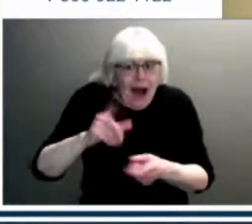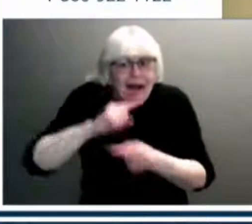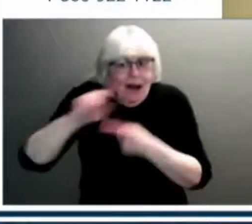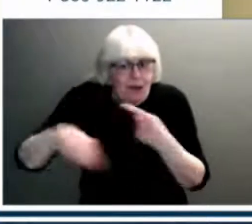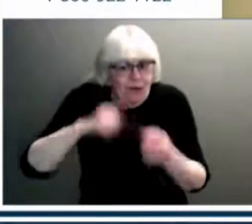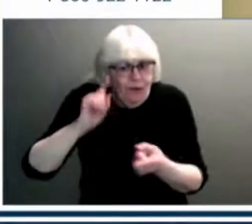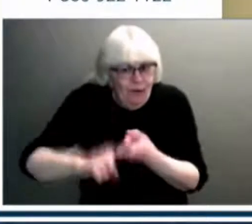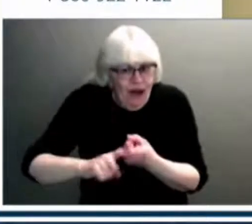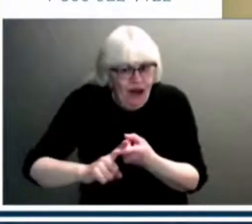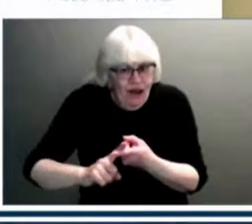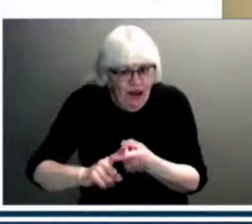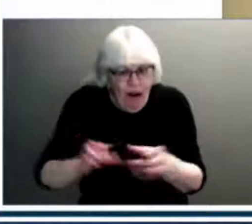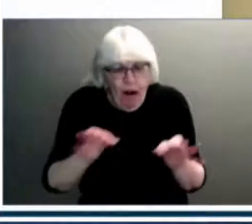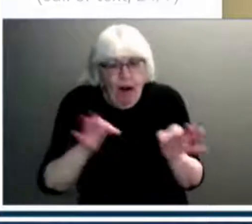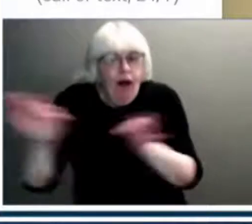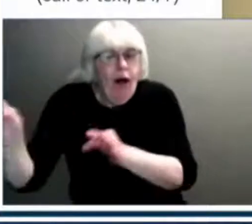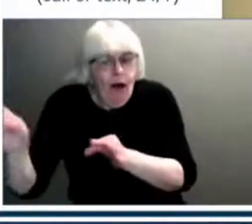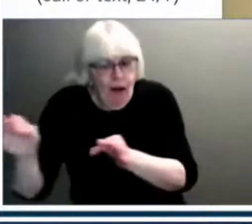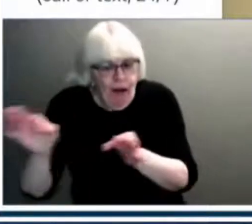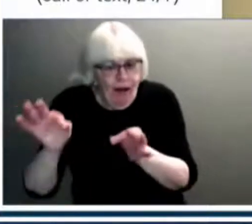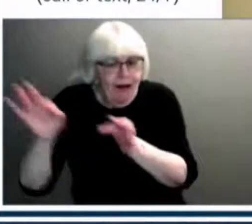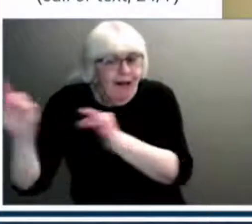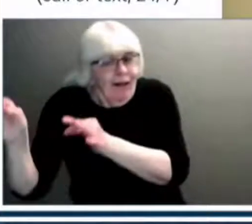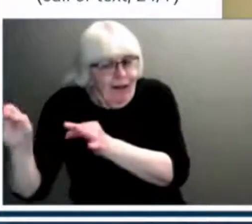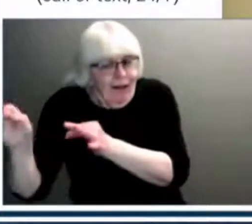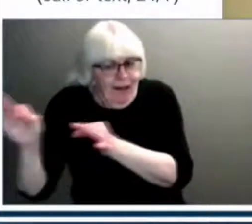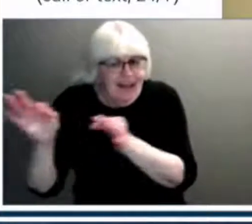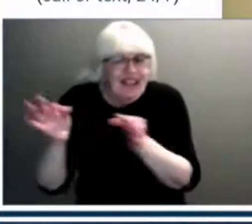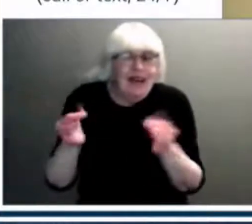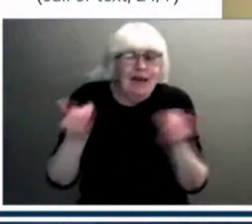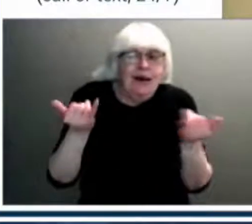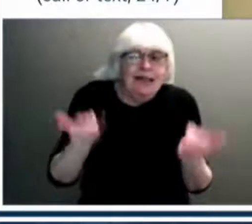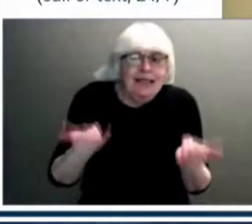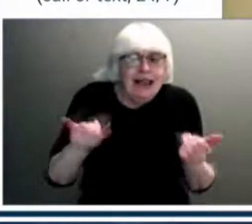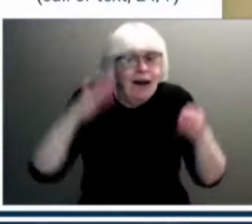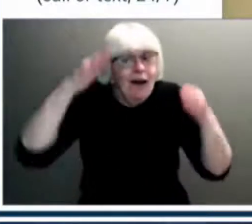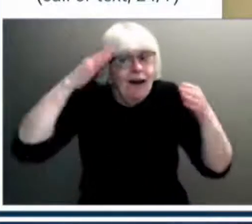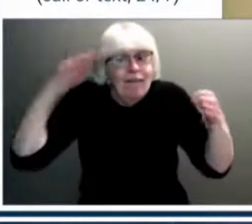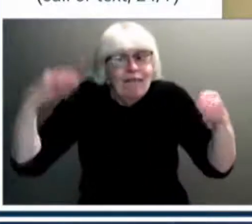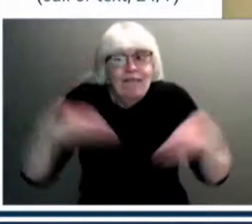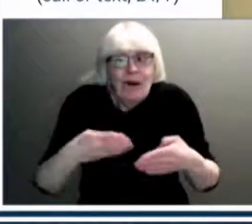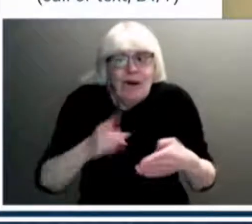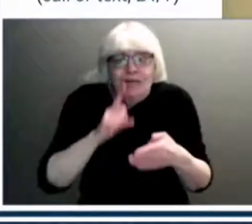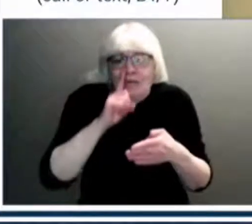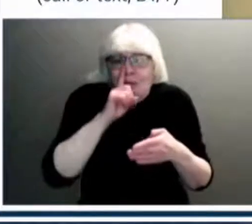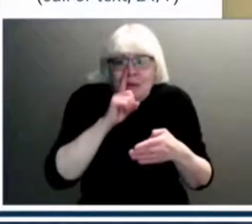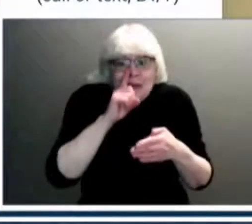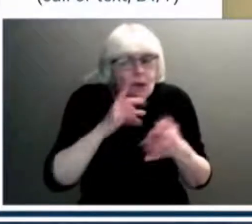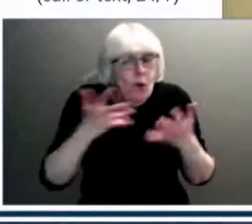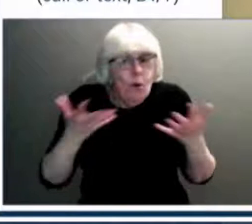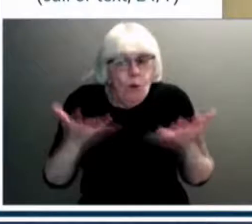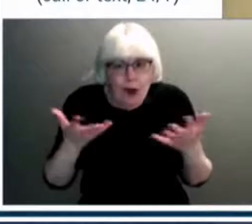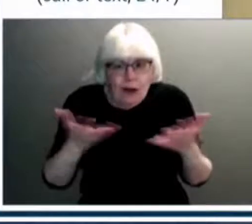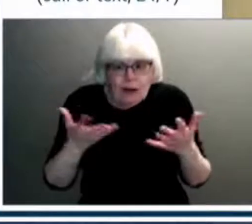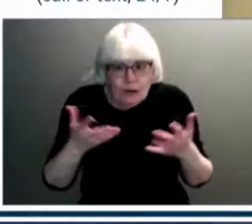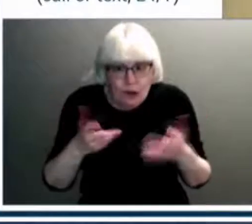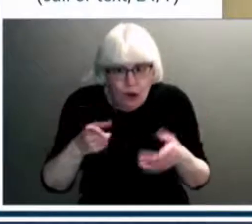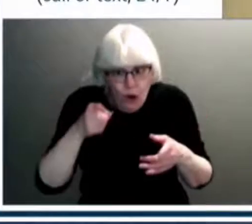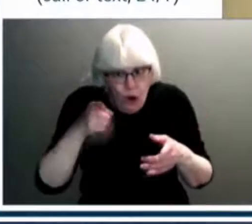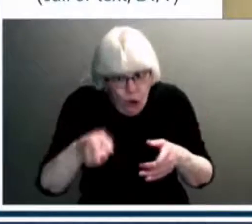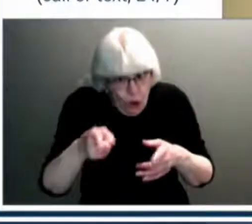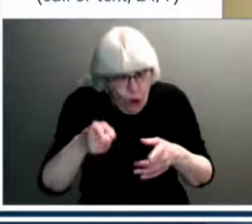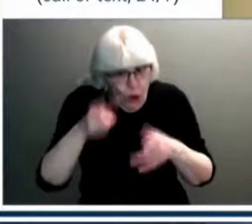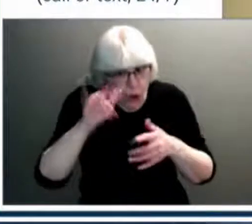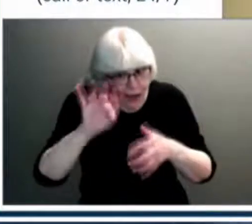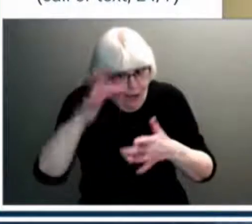prioritizing testing to focus in the following areas. Testing centers for people who have symptoms or have been identified as close